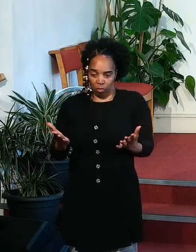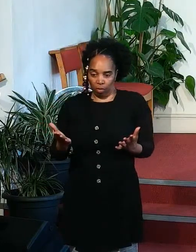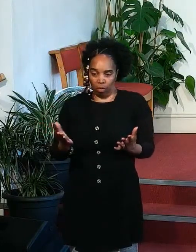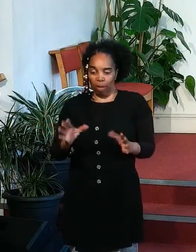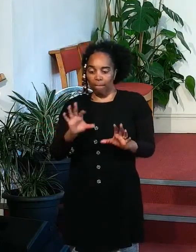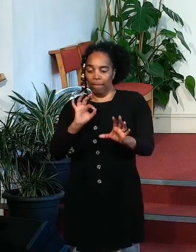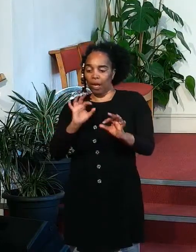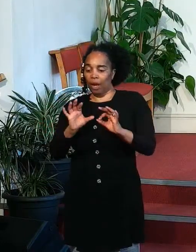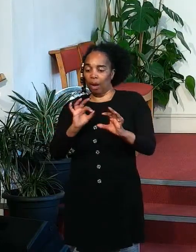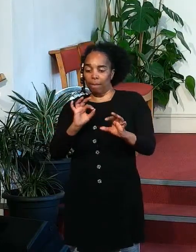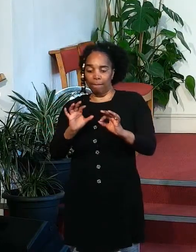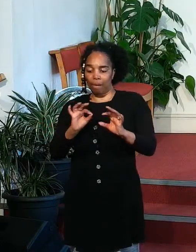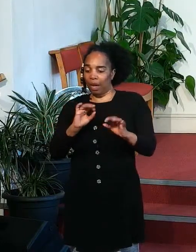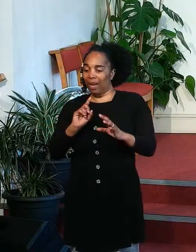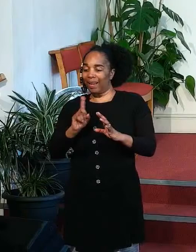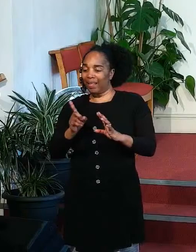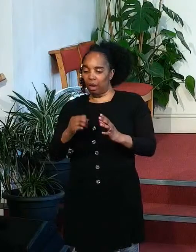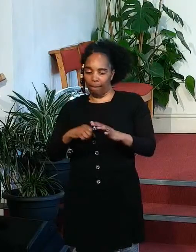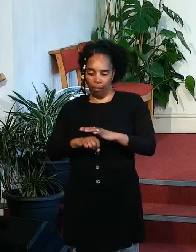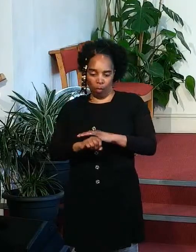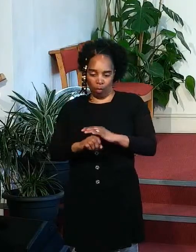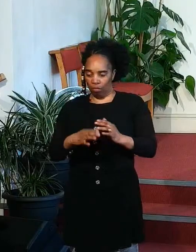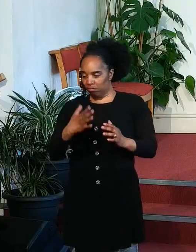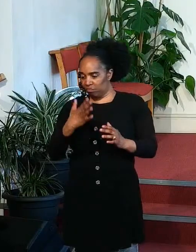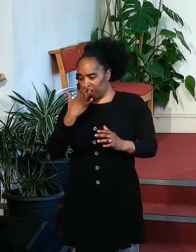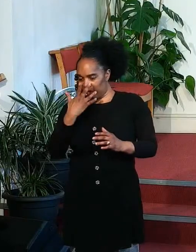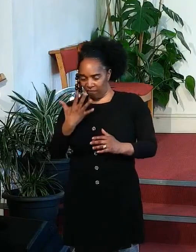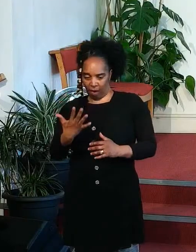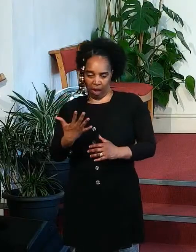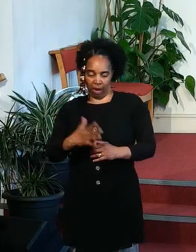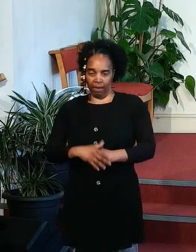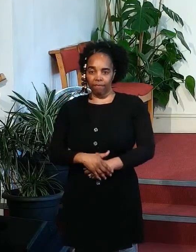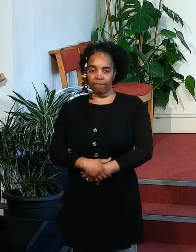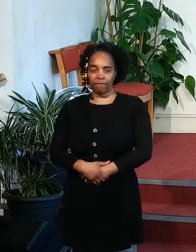can pick up the signs and symptoms later on, usually by age 5.